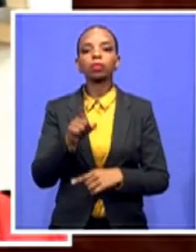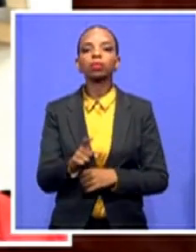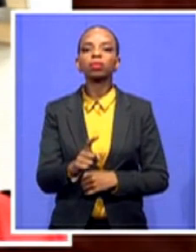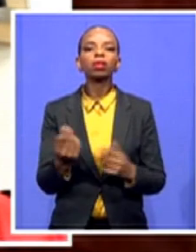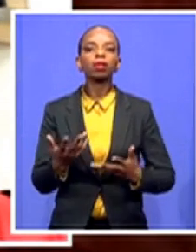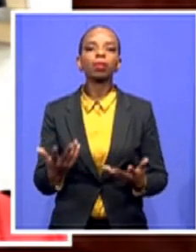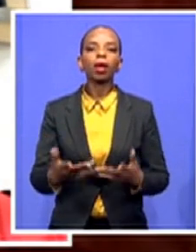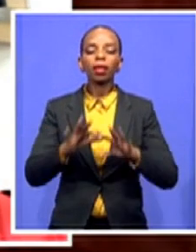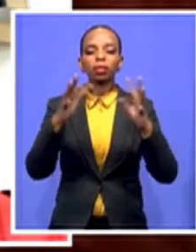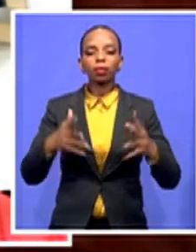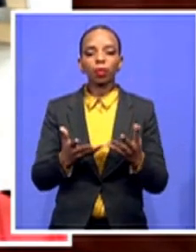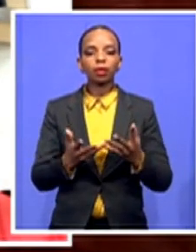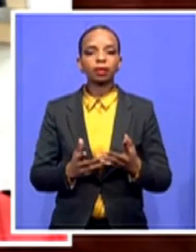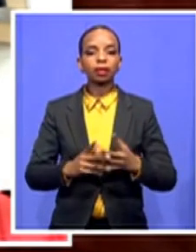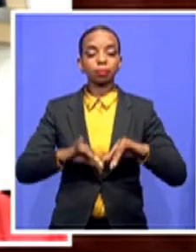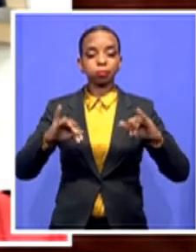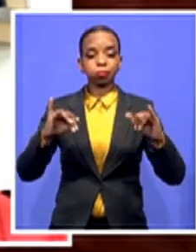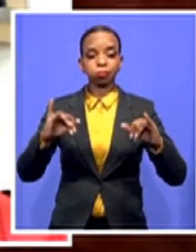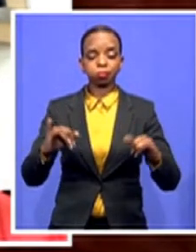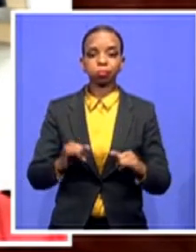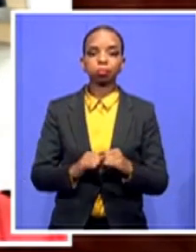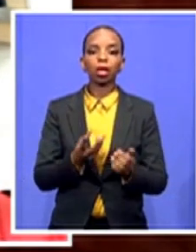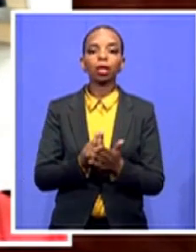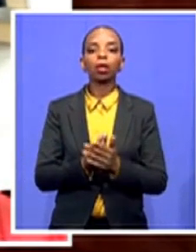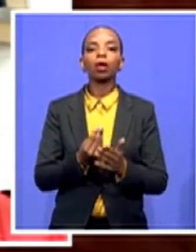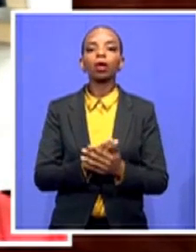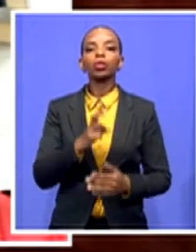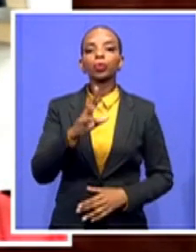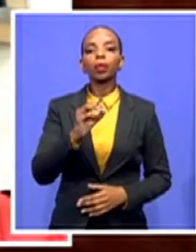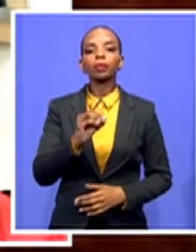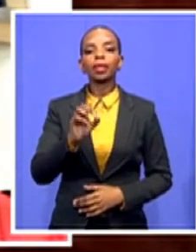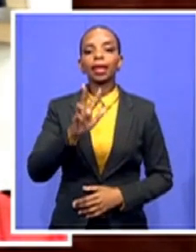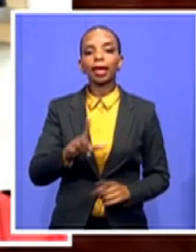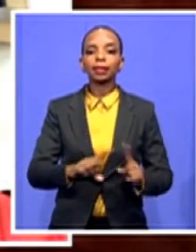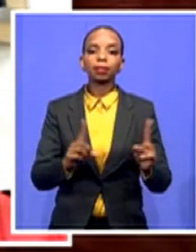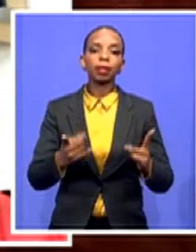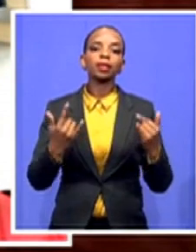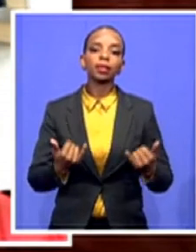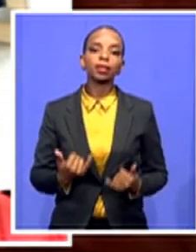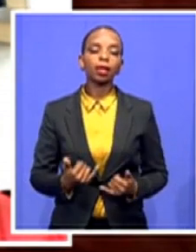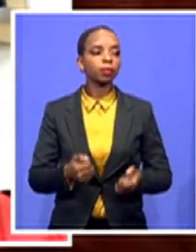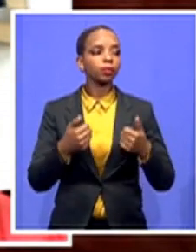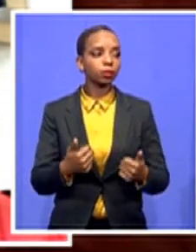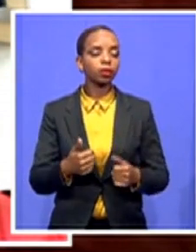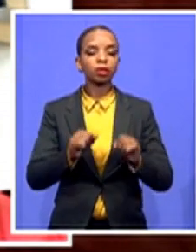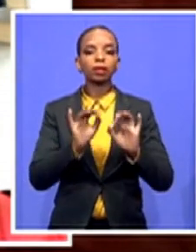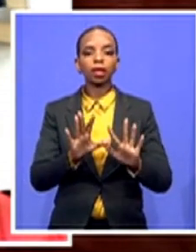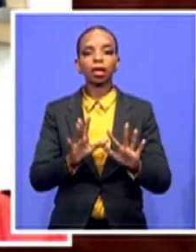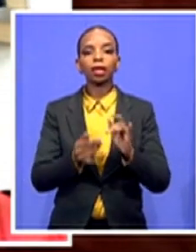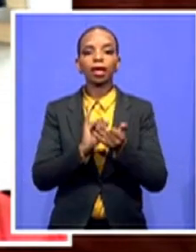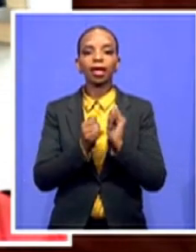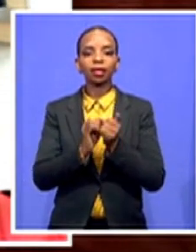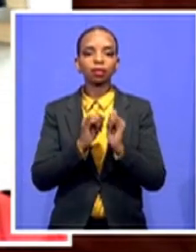at least now some good 10, 11 years. We think that today is going to represent